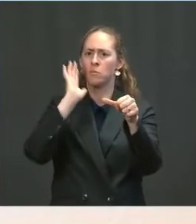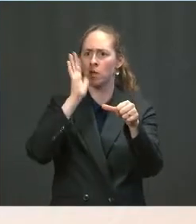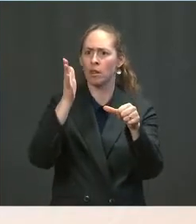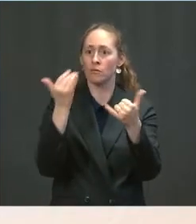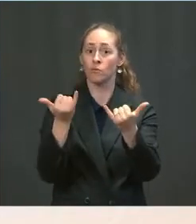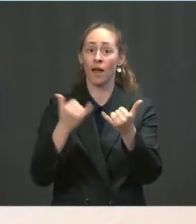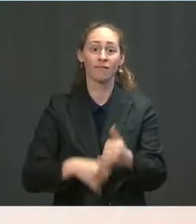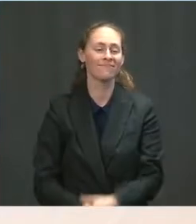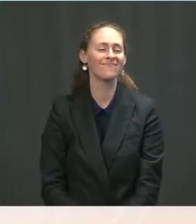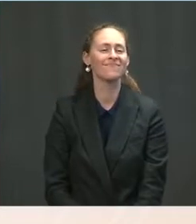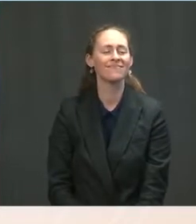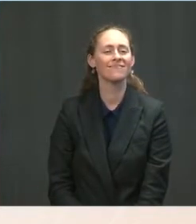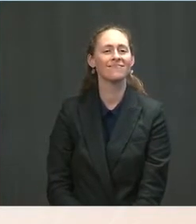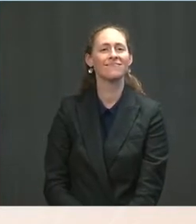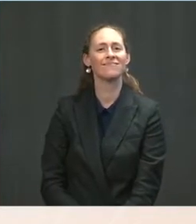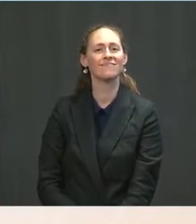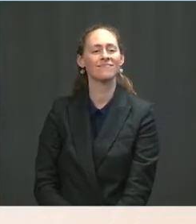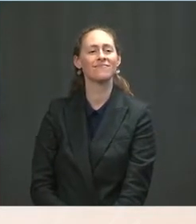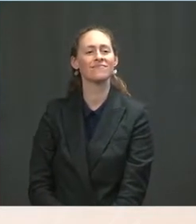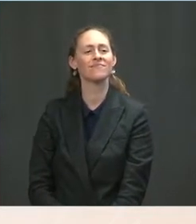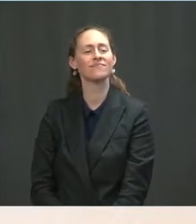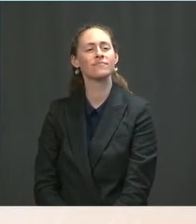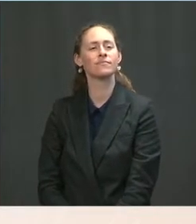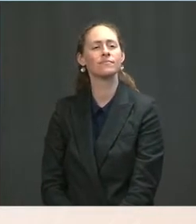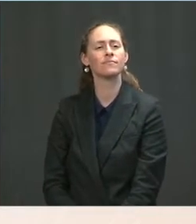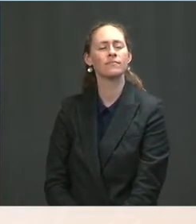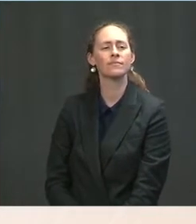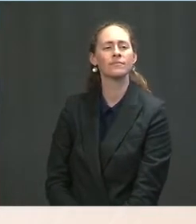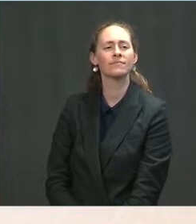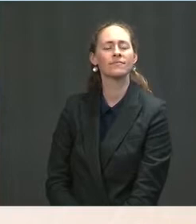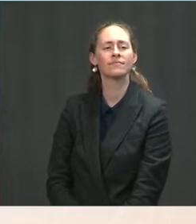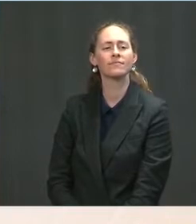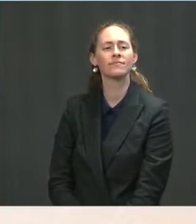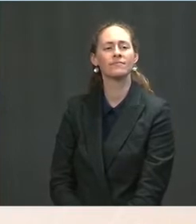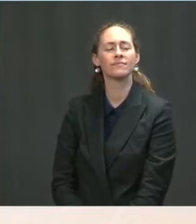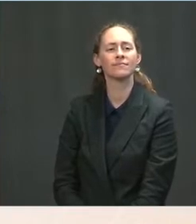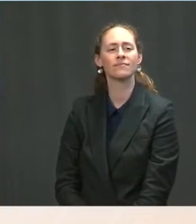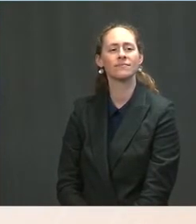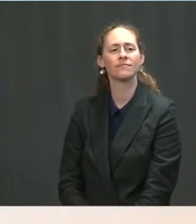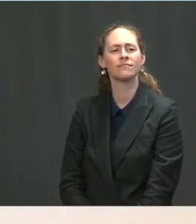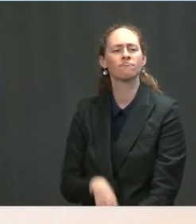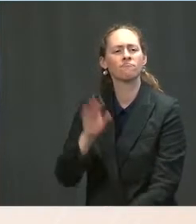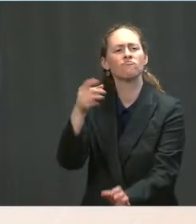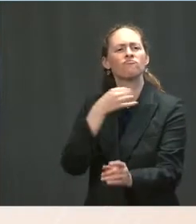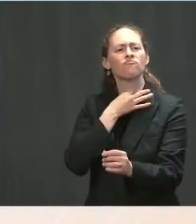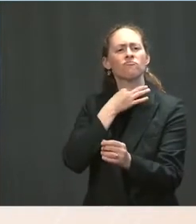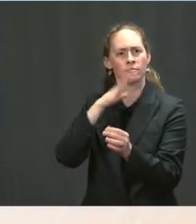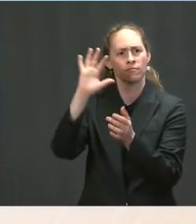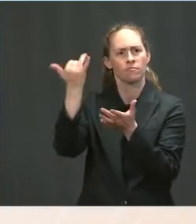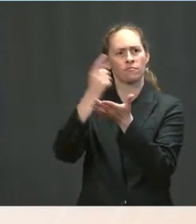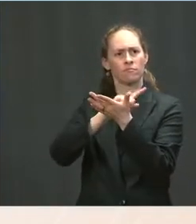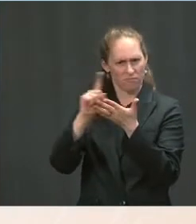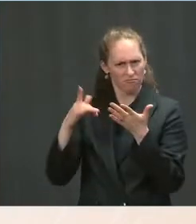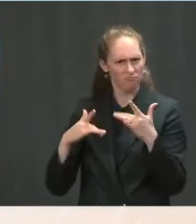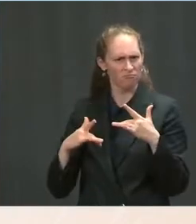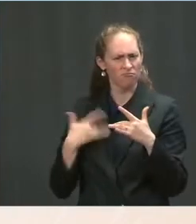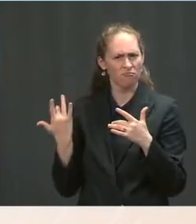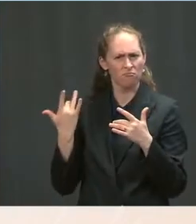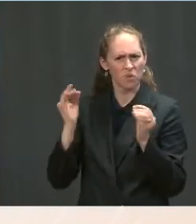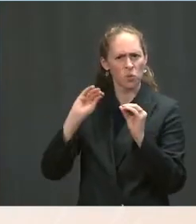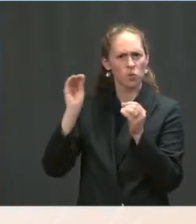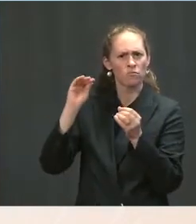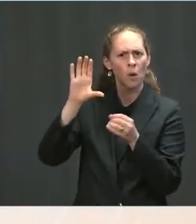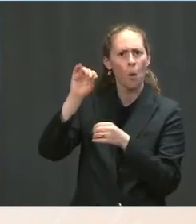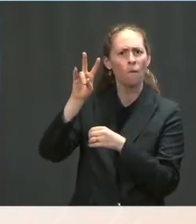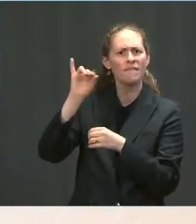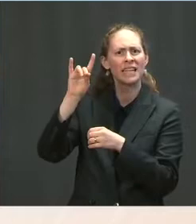one more just follow up on Kelly. Of all the weeks not to have a COVID briefing, why this week? I mean, I know that's the question